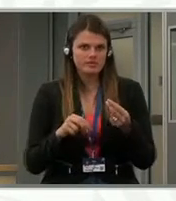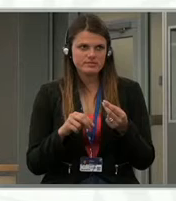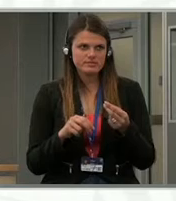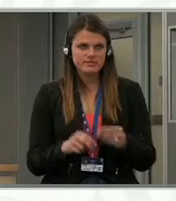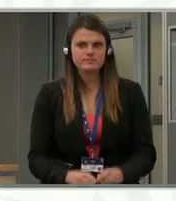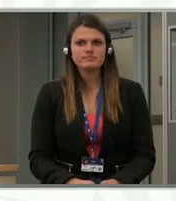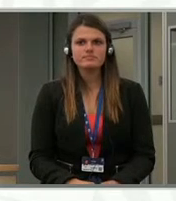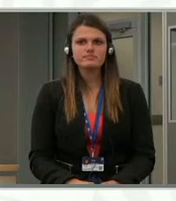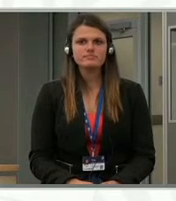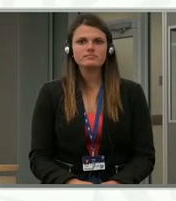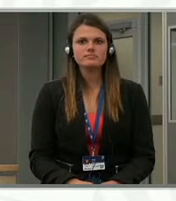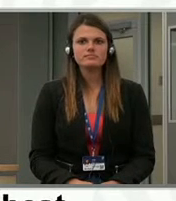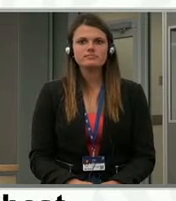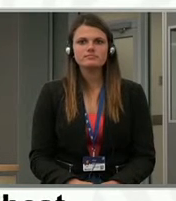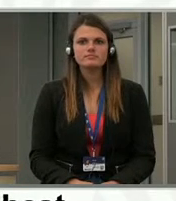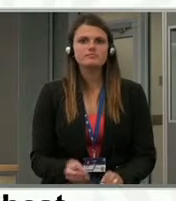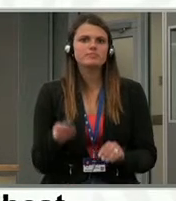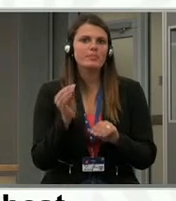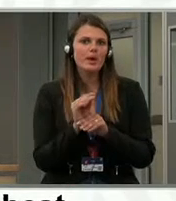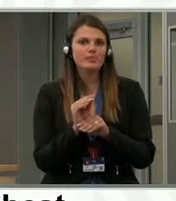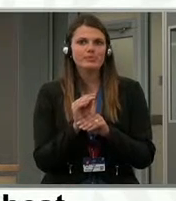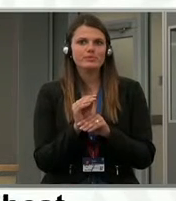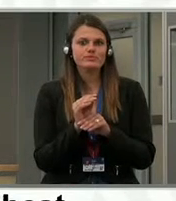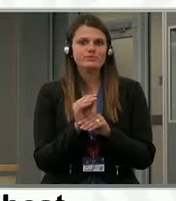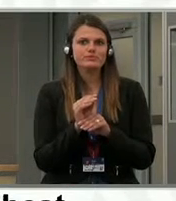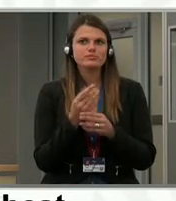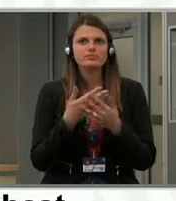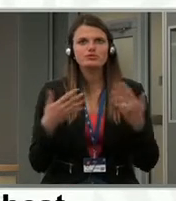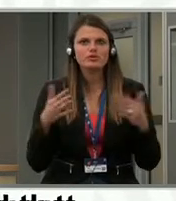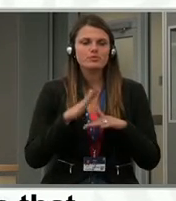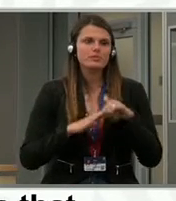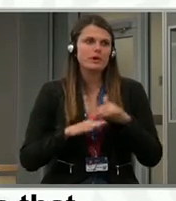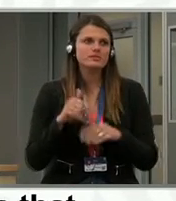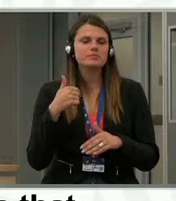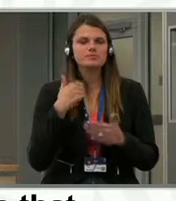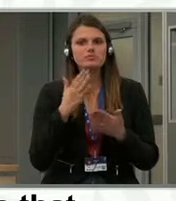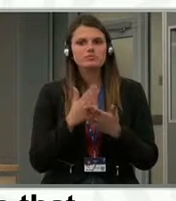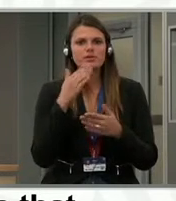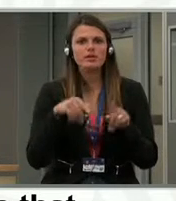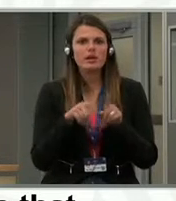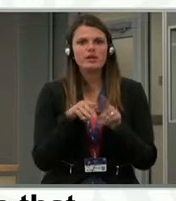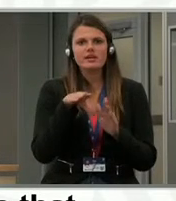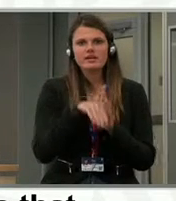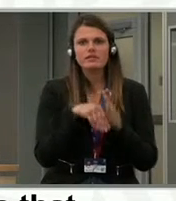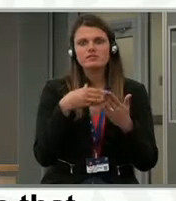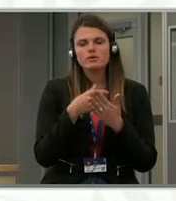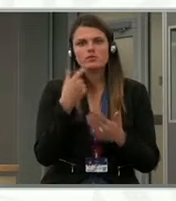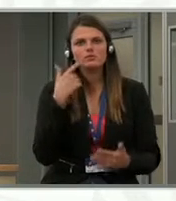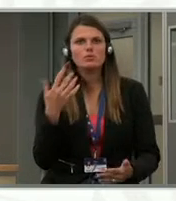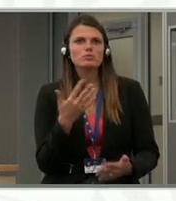best practices, I take a number of concepts that will certainly influence the way we think ahead. And this can be